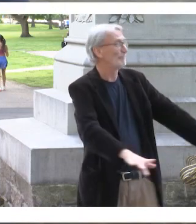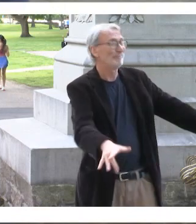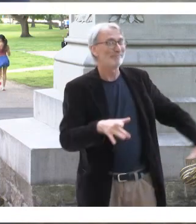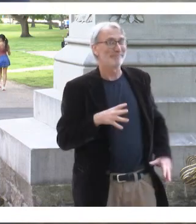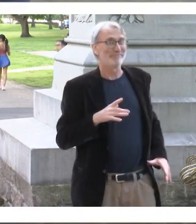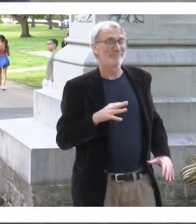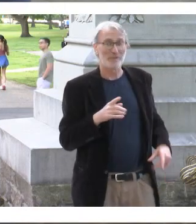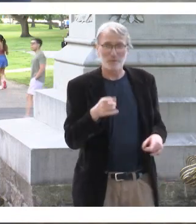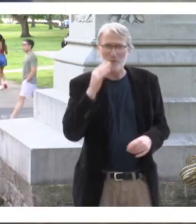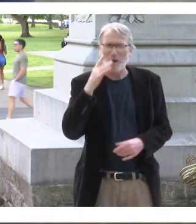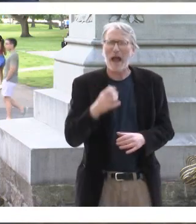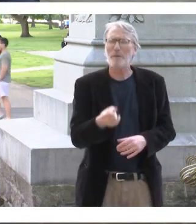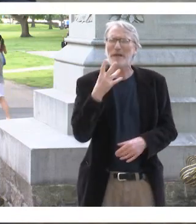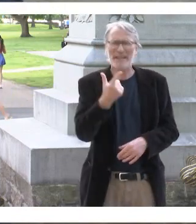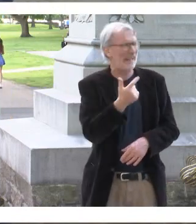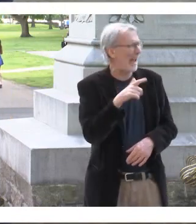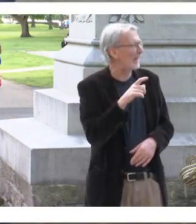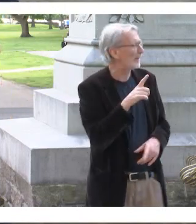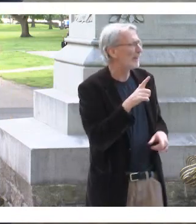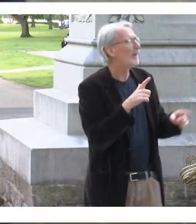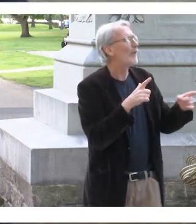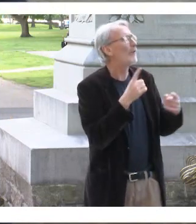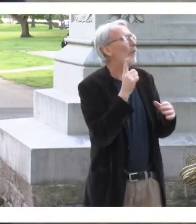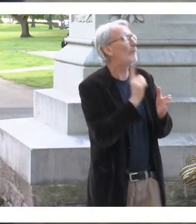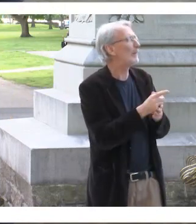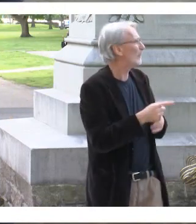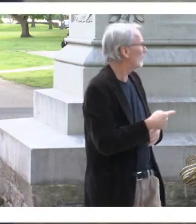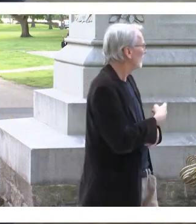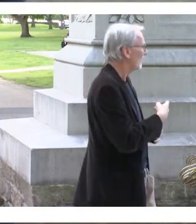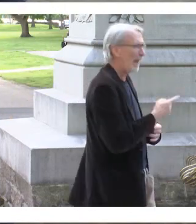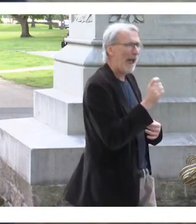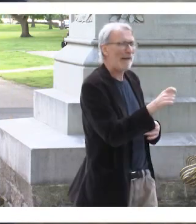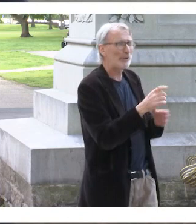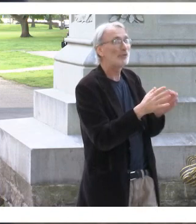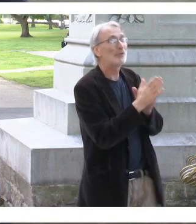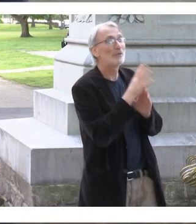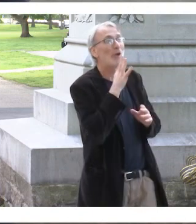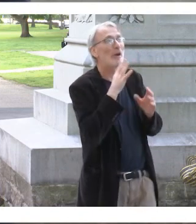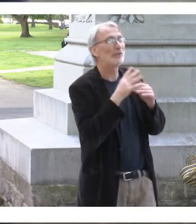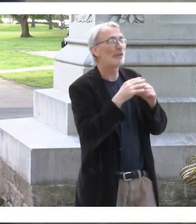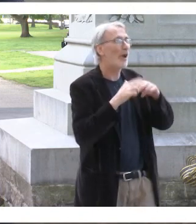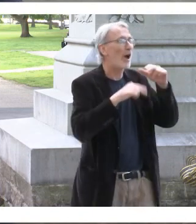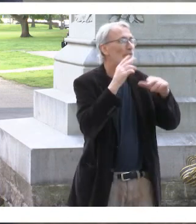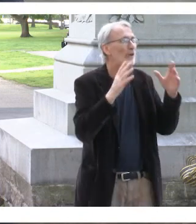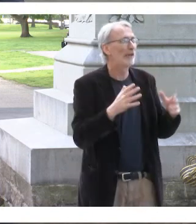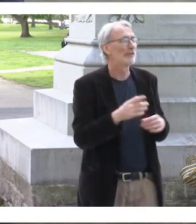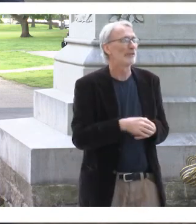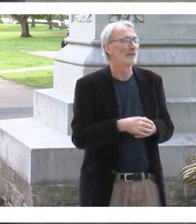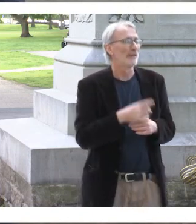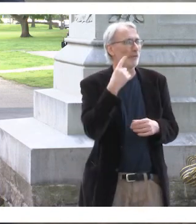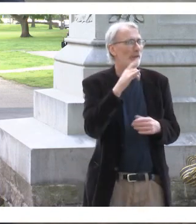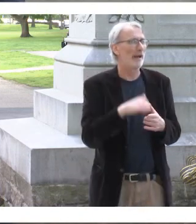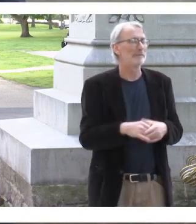stat. How many gallons of water? Eisler. We got to thank the contractor, Eisler, who did all this work.